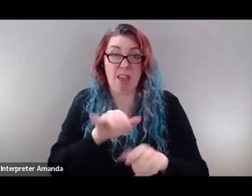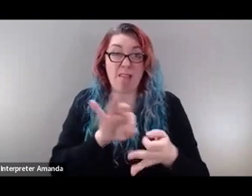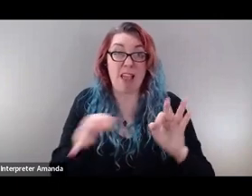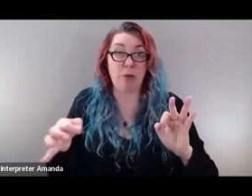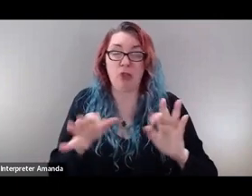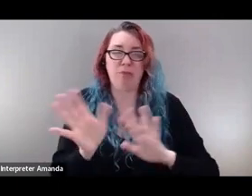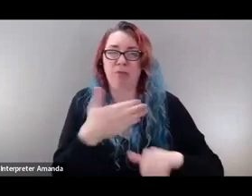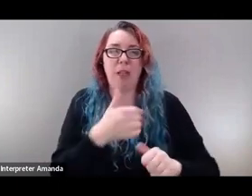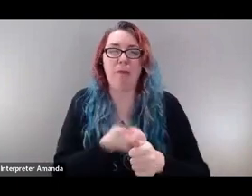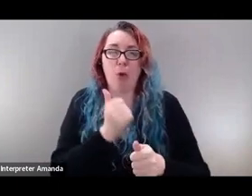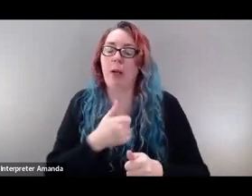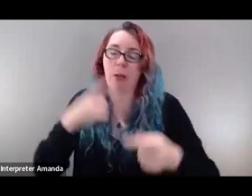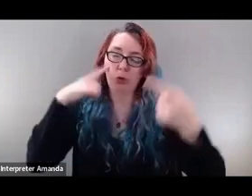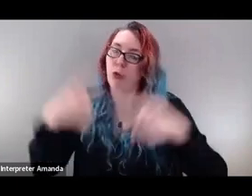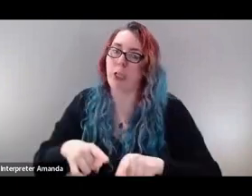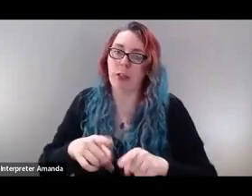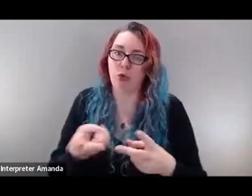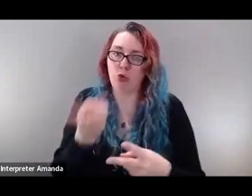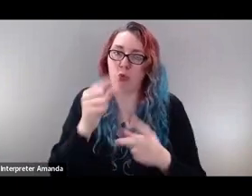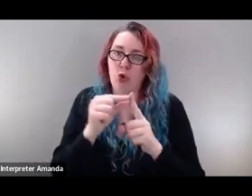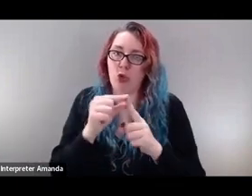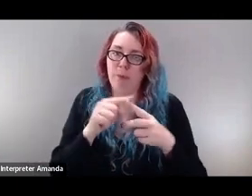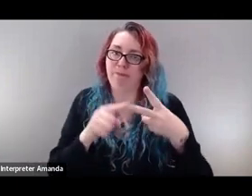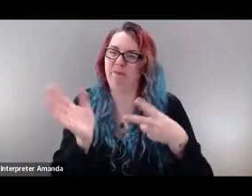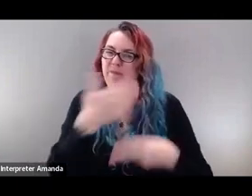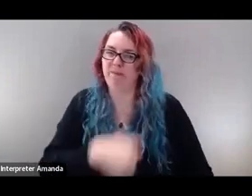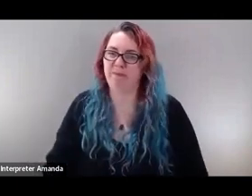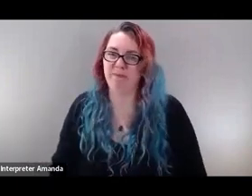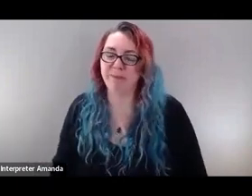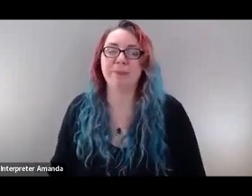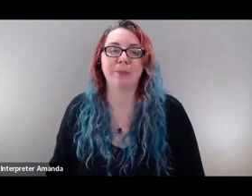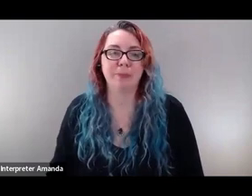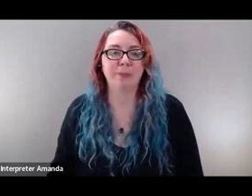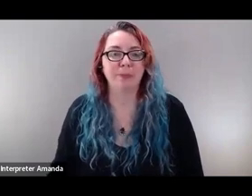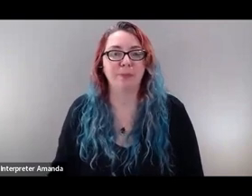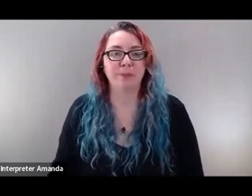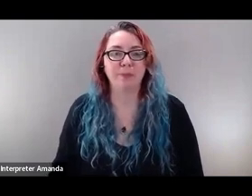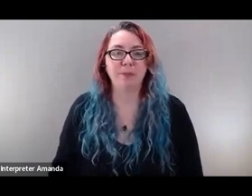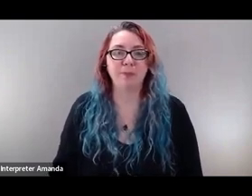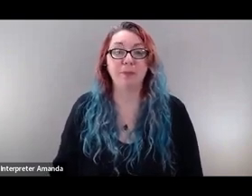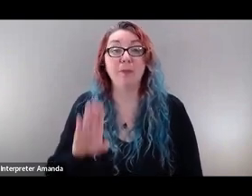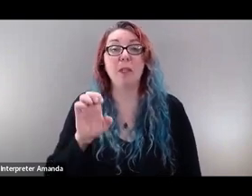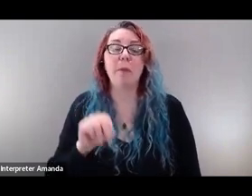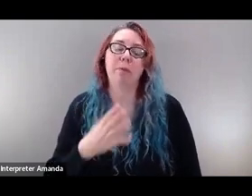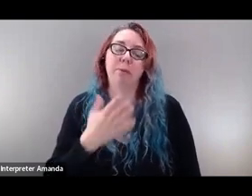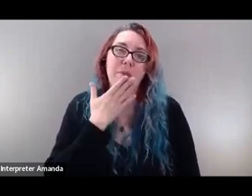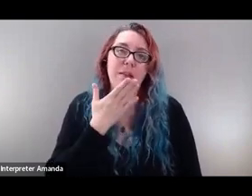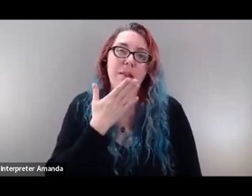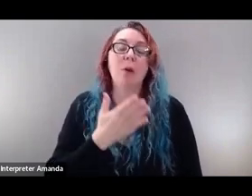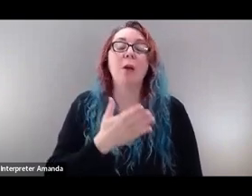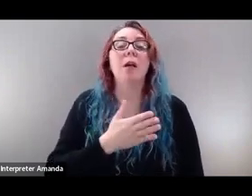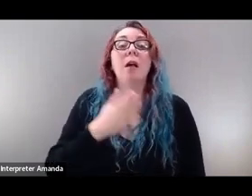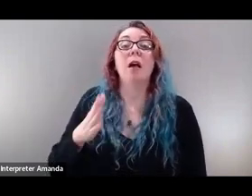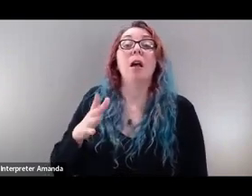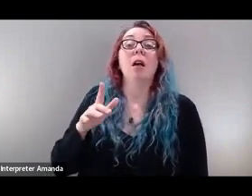there. Thank you very much. I'd like to perhaps return to Christina and David. I do see your hand, but you know, I'll